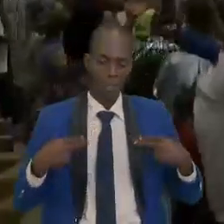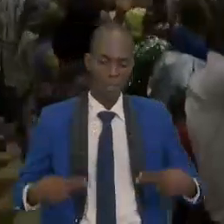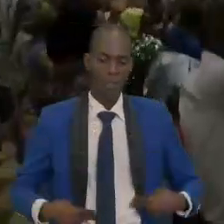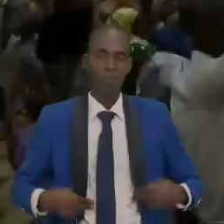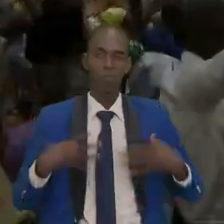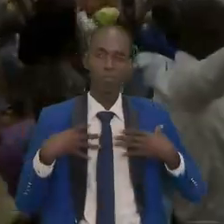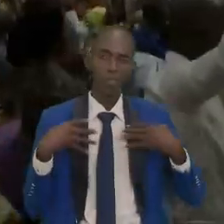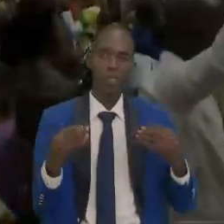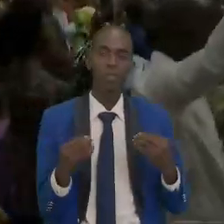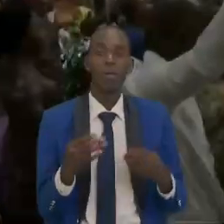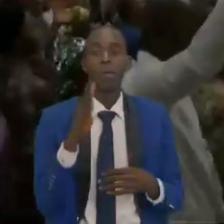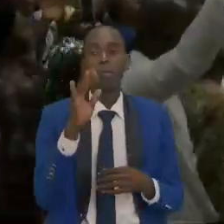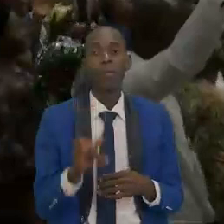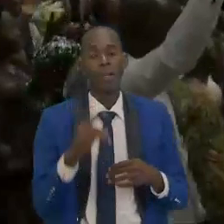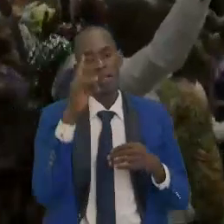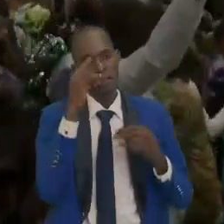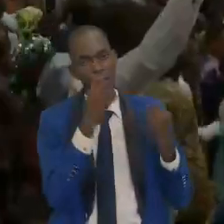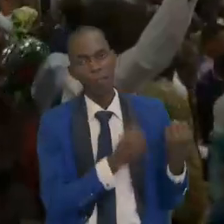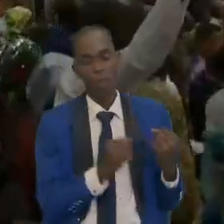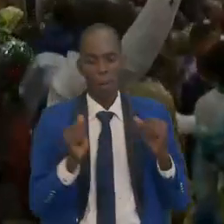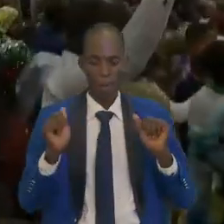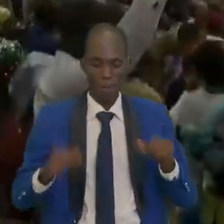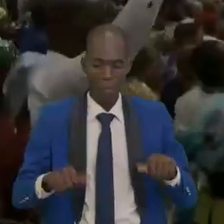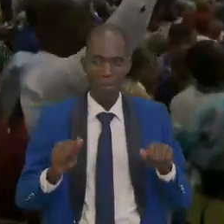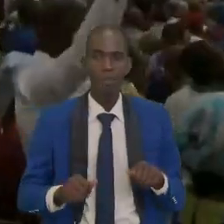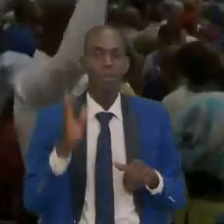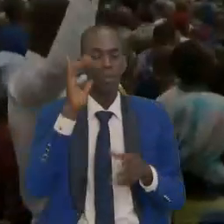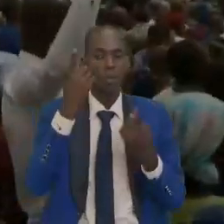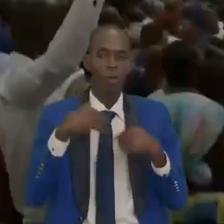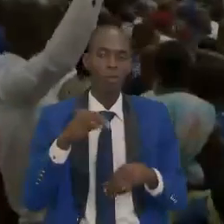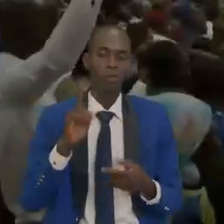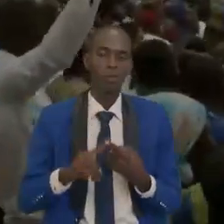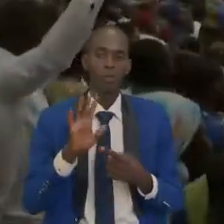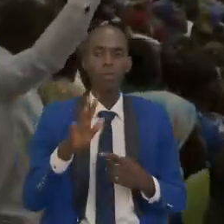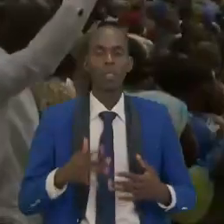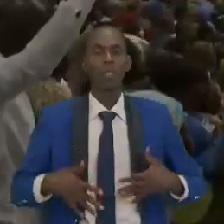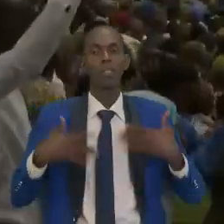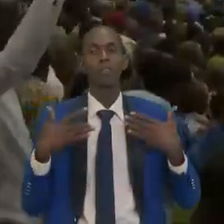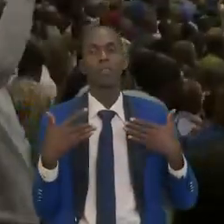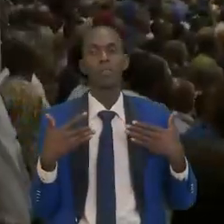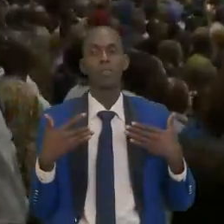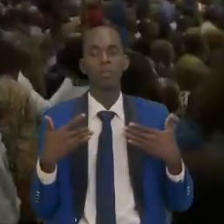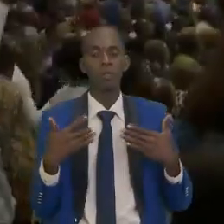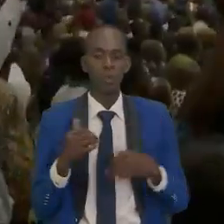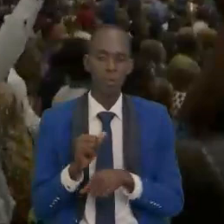by faith possibilities will come in your life operate